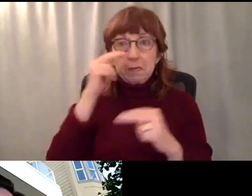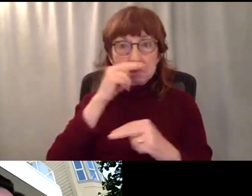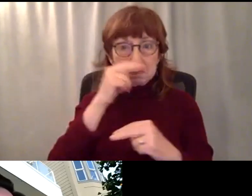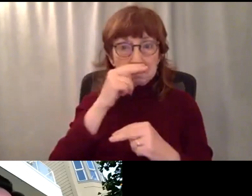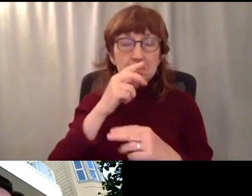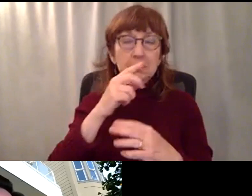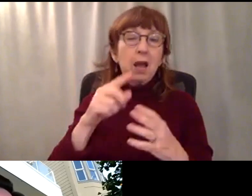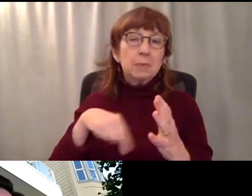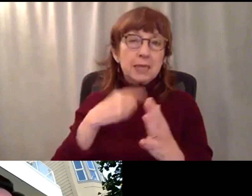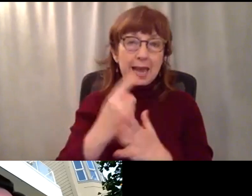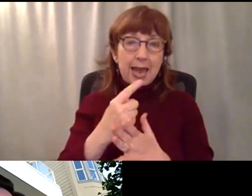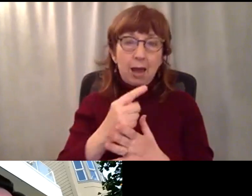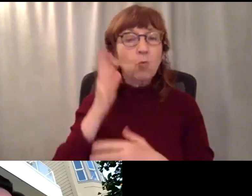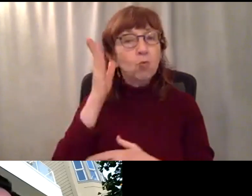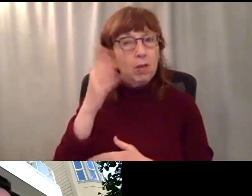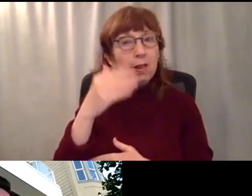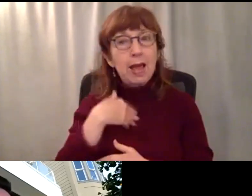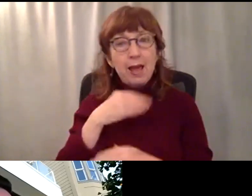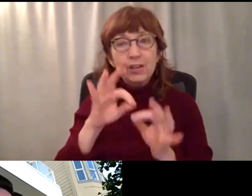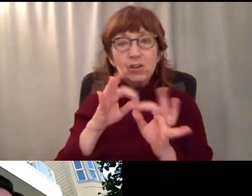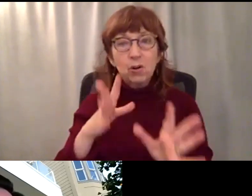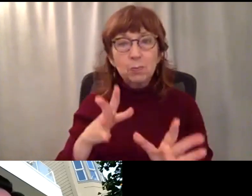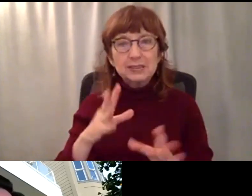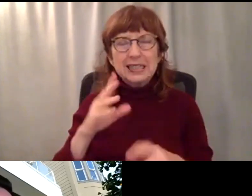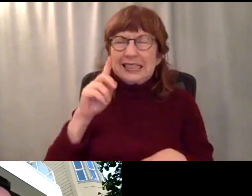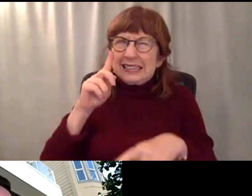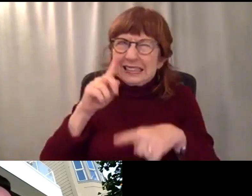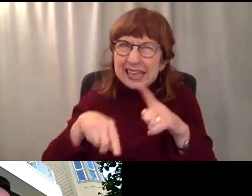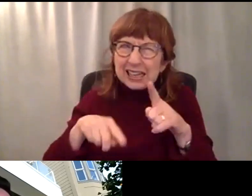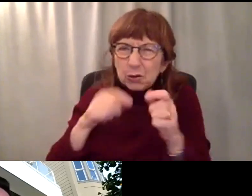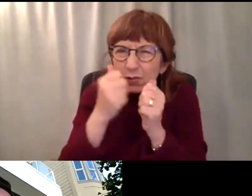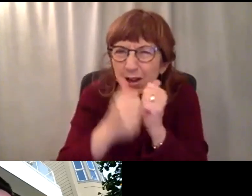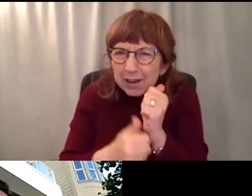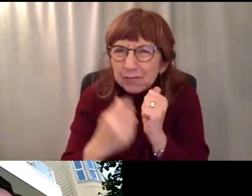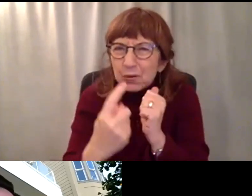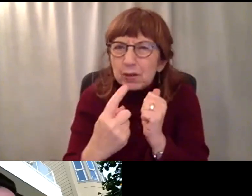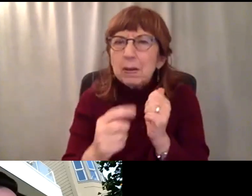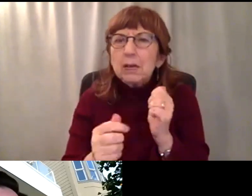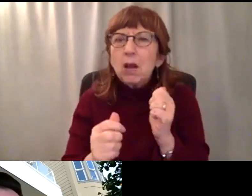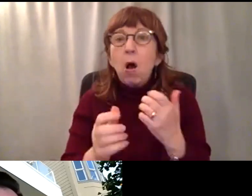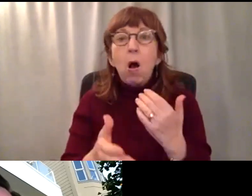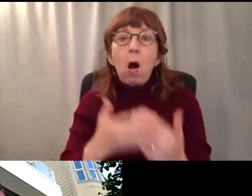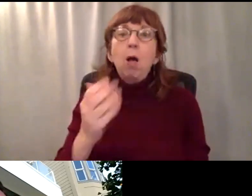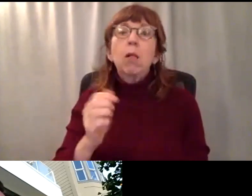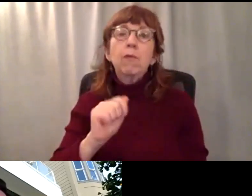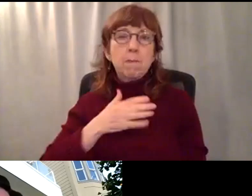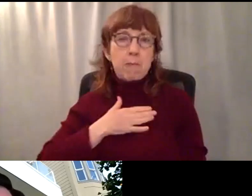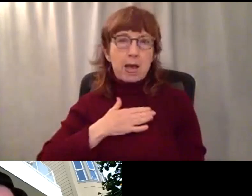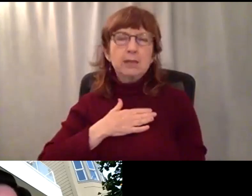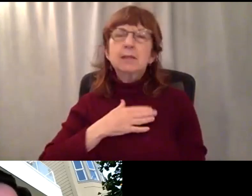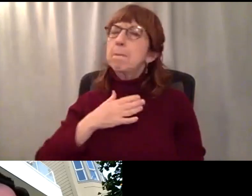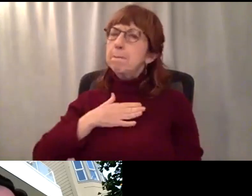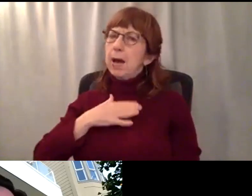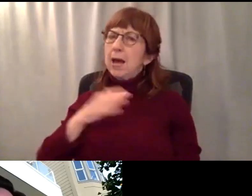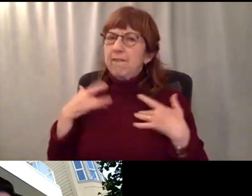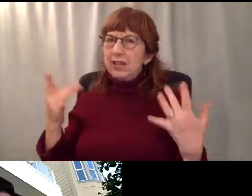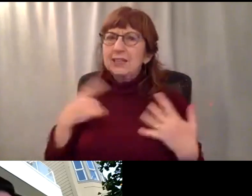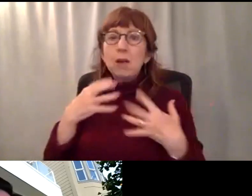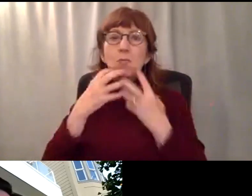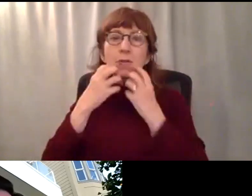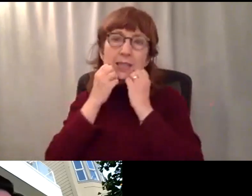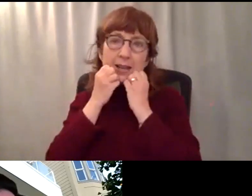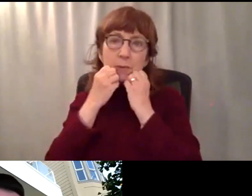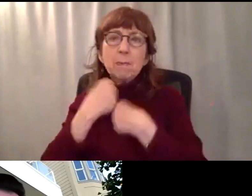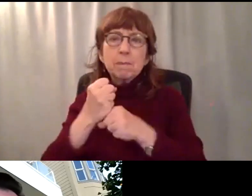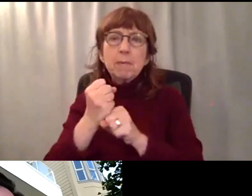interpreters. And I mean, we're not going to be able to do it for every event, but we're going to try to do it for all of my events, especially my events, because I really care about